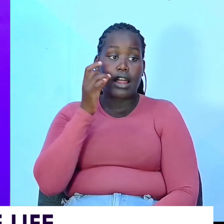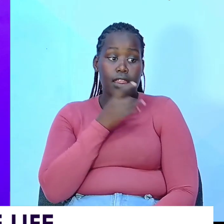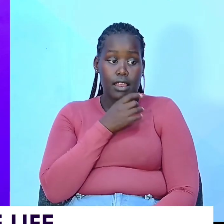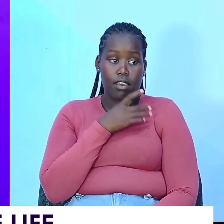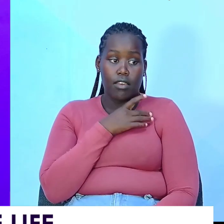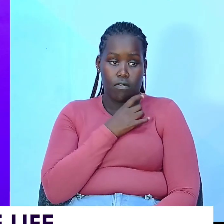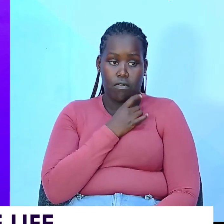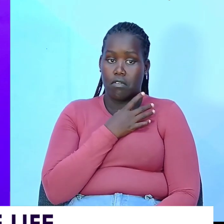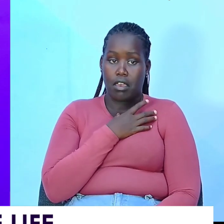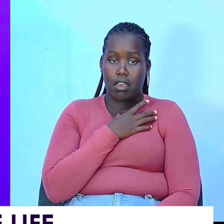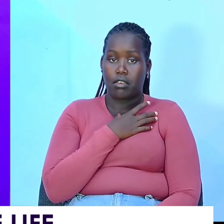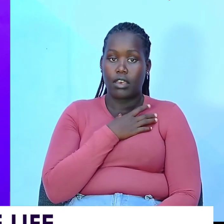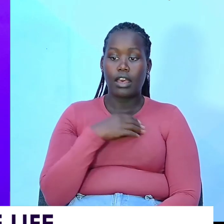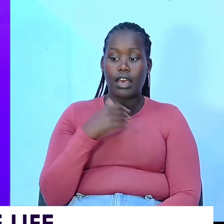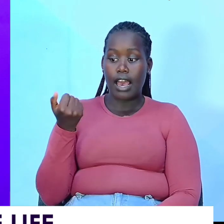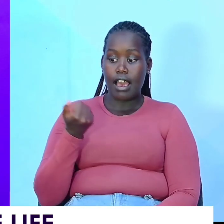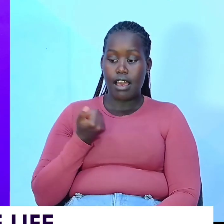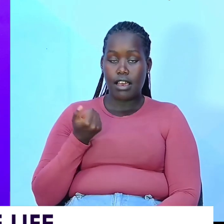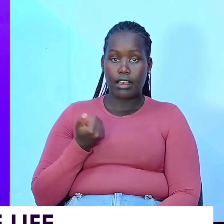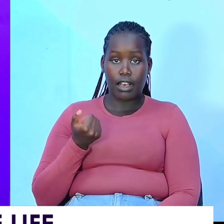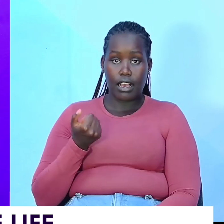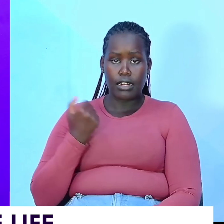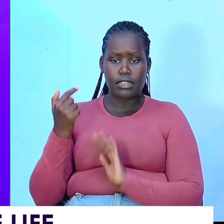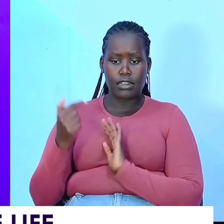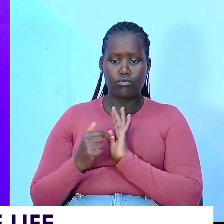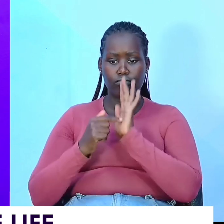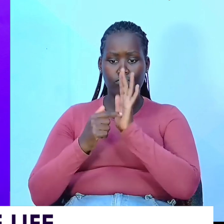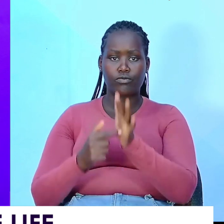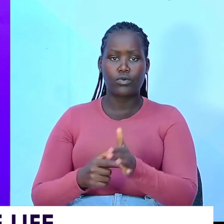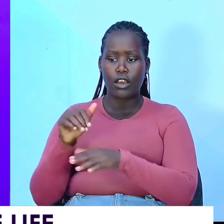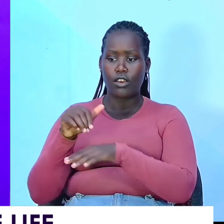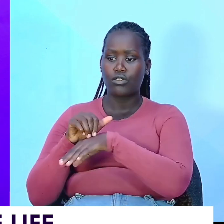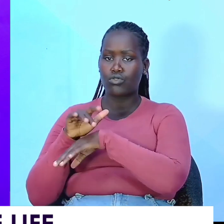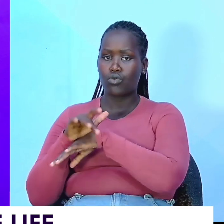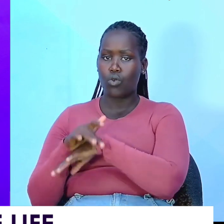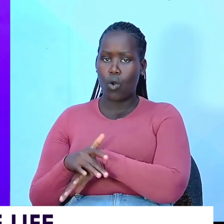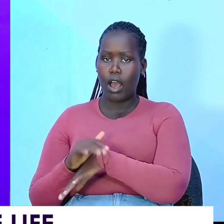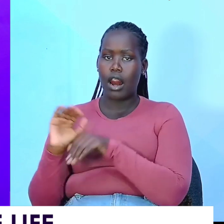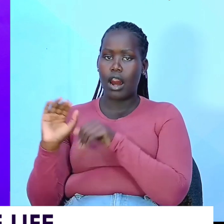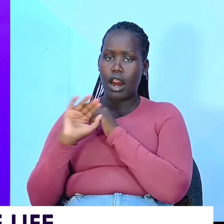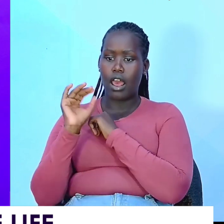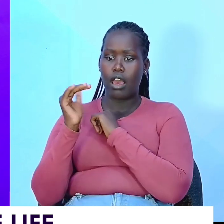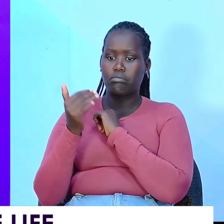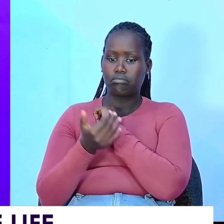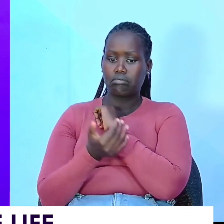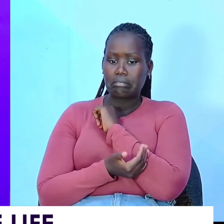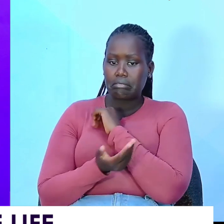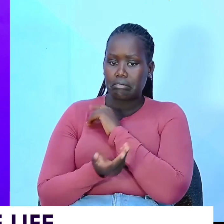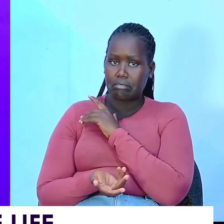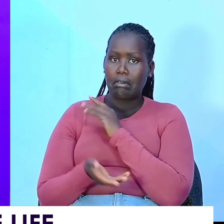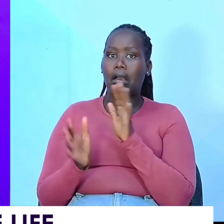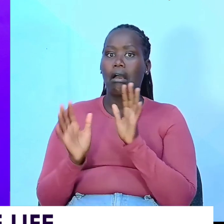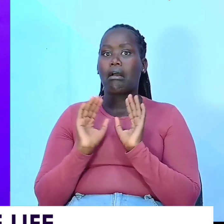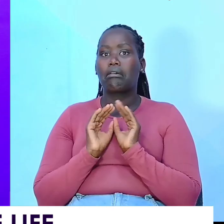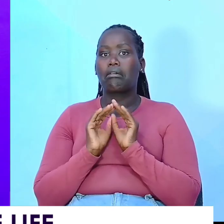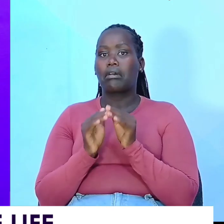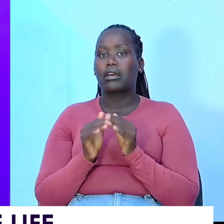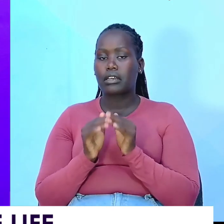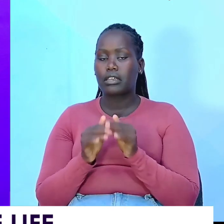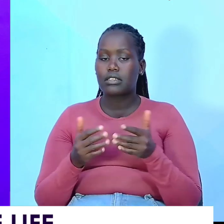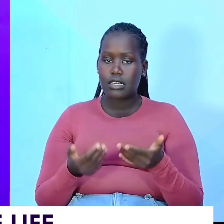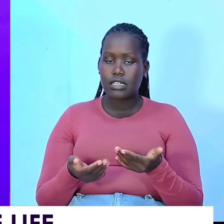places. Girls are exposed to very early premarital sex, and that's why